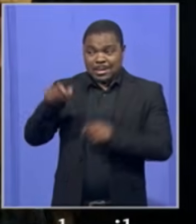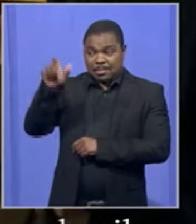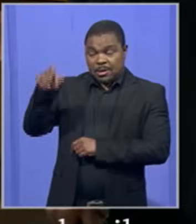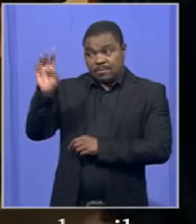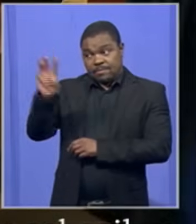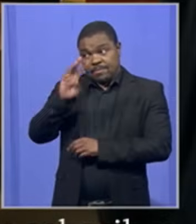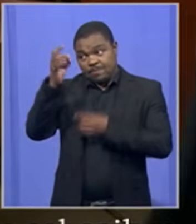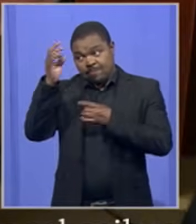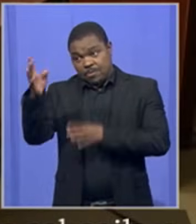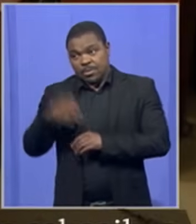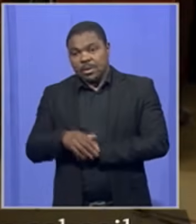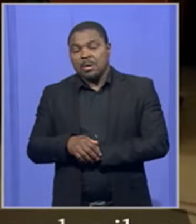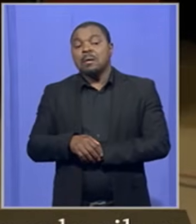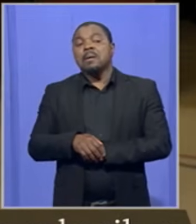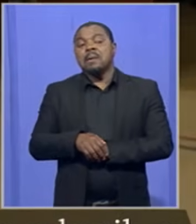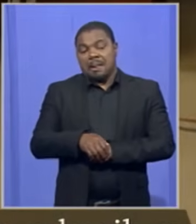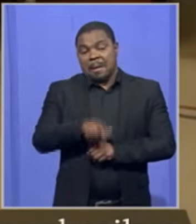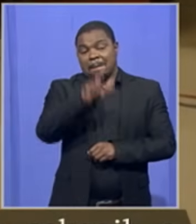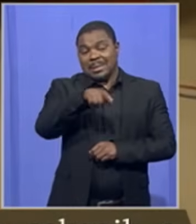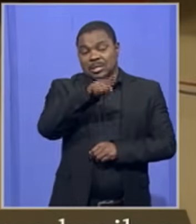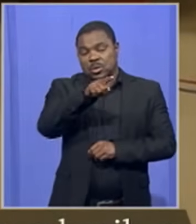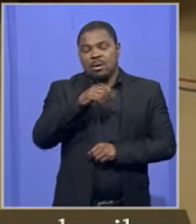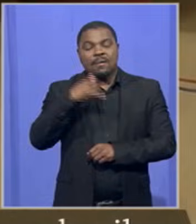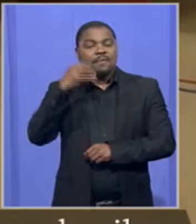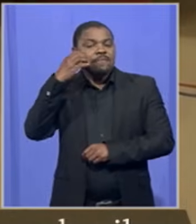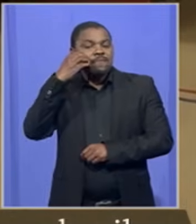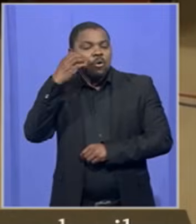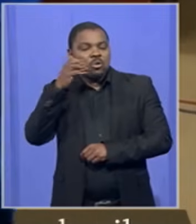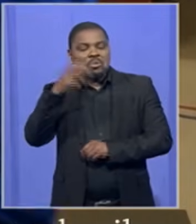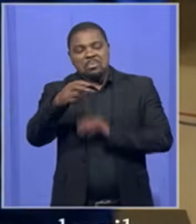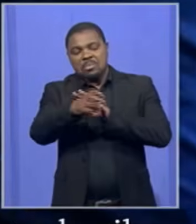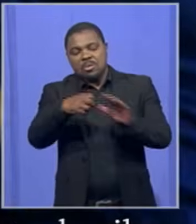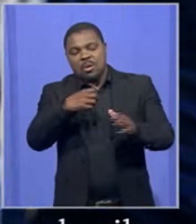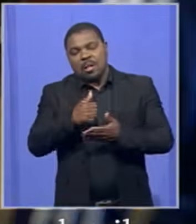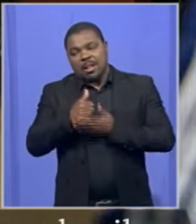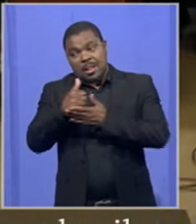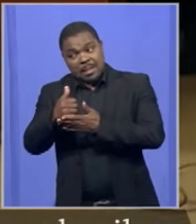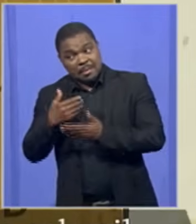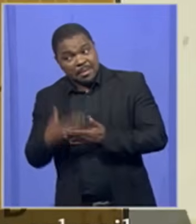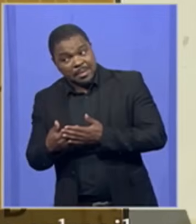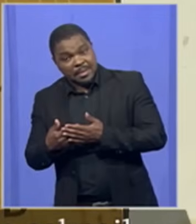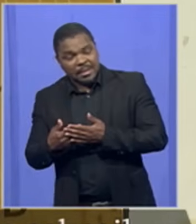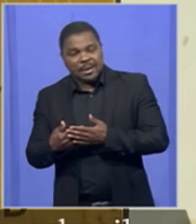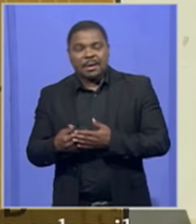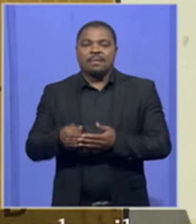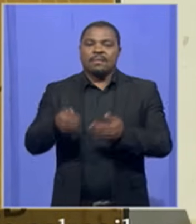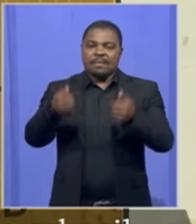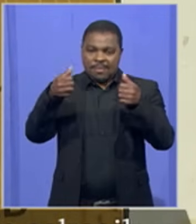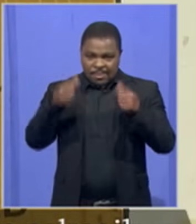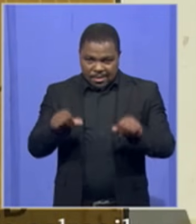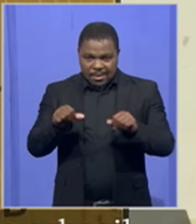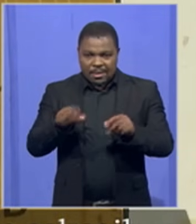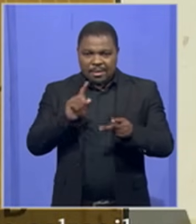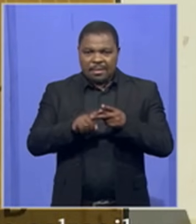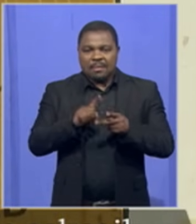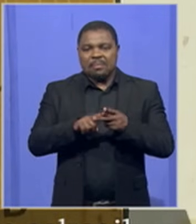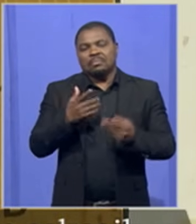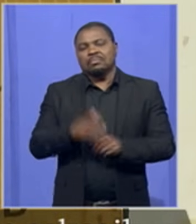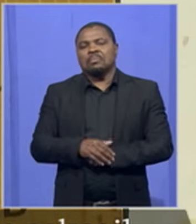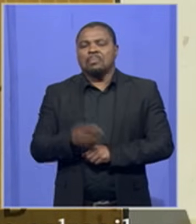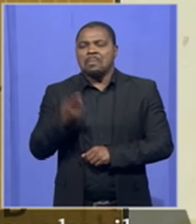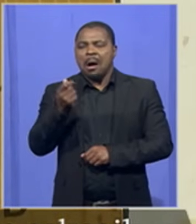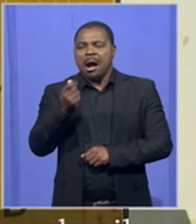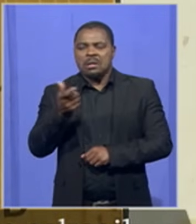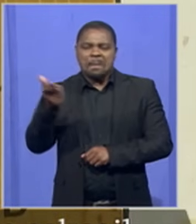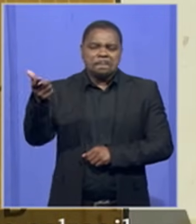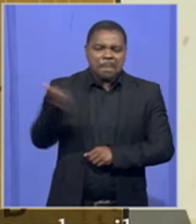gore mogala wa motswasetlhabelo o utswitswe mme o na ithaopa go thusa. Morago ga foo ke fa diranta di le dikete di